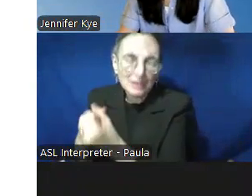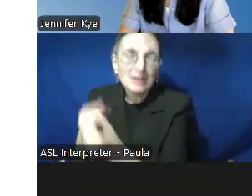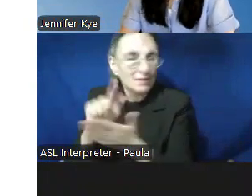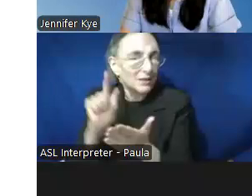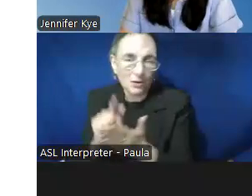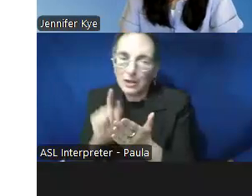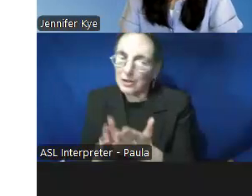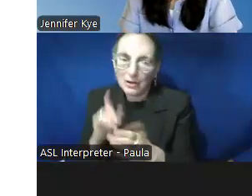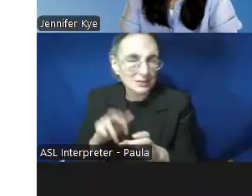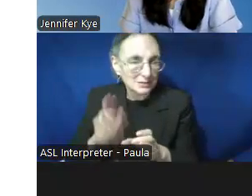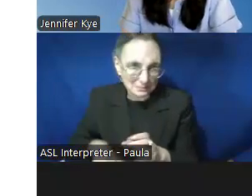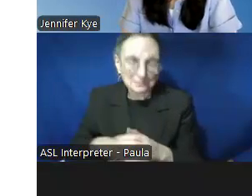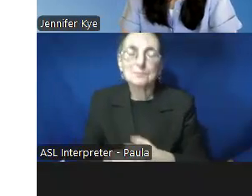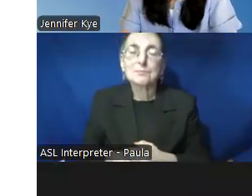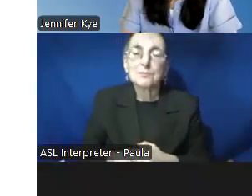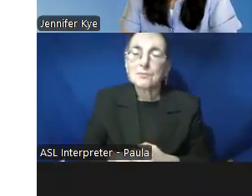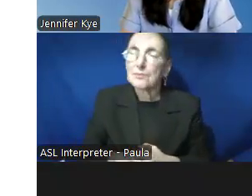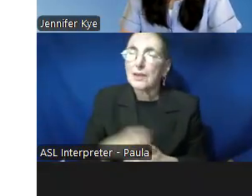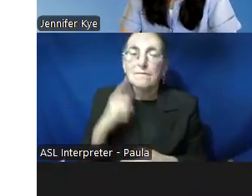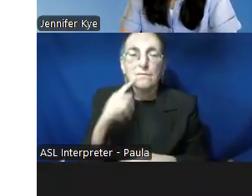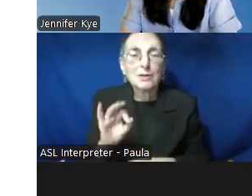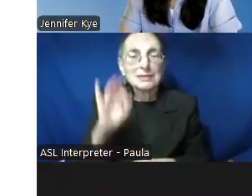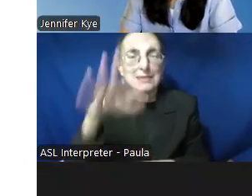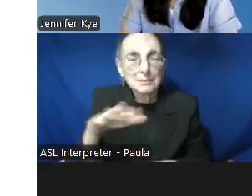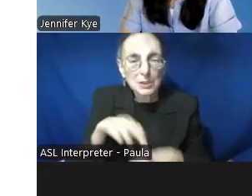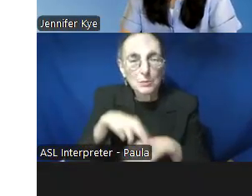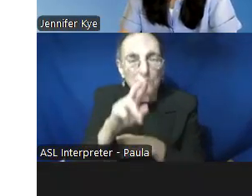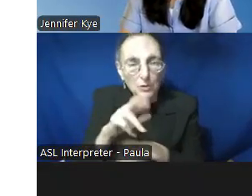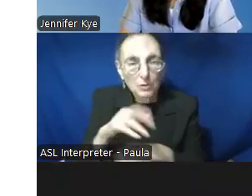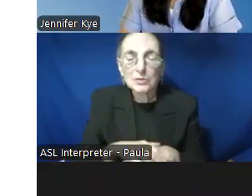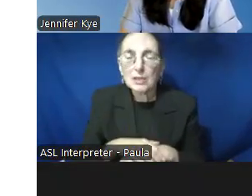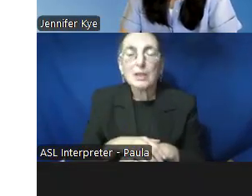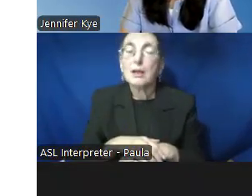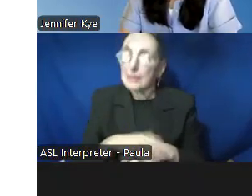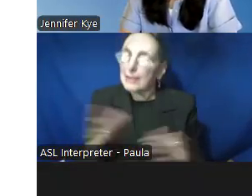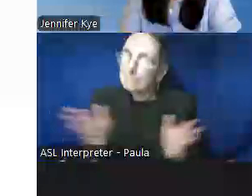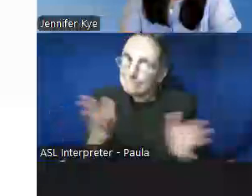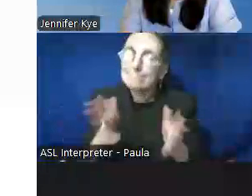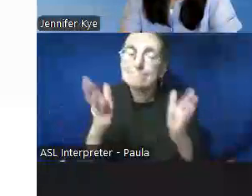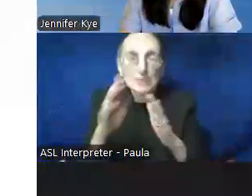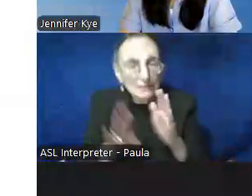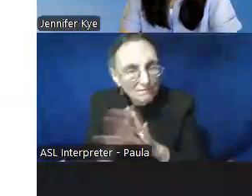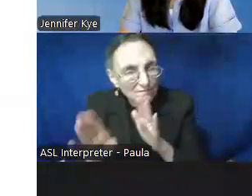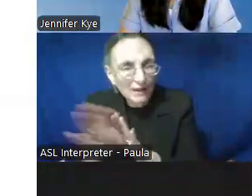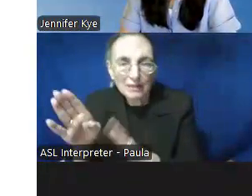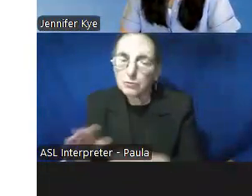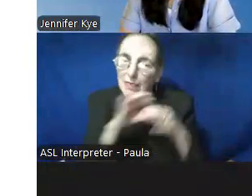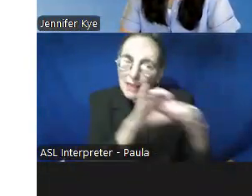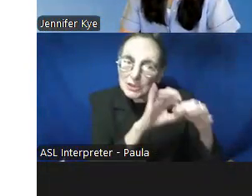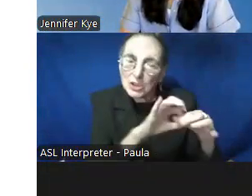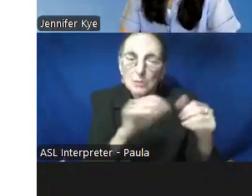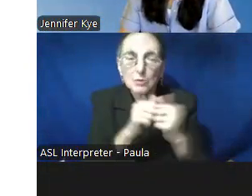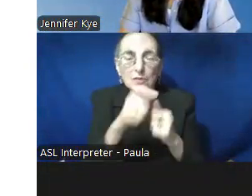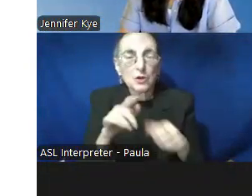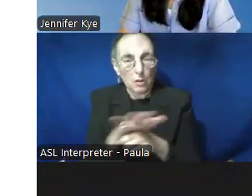So some tips for referrals. I strongly encourage you to develop relationships with your local legal aid programs